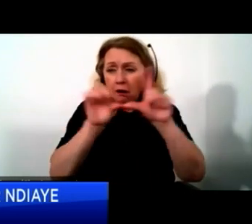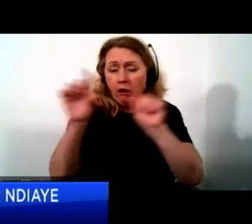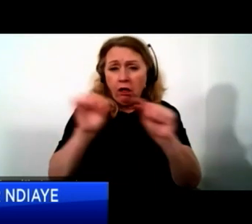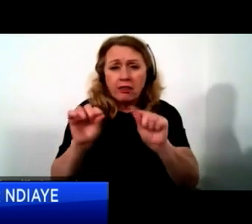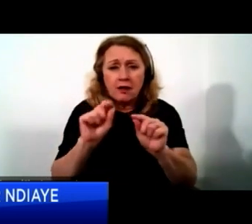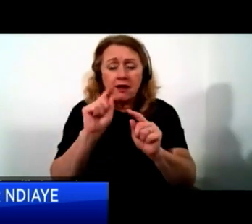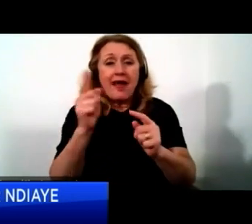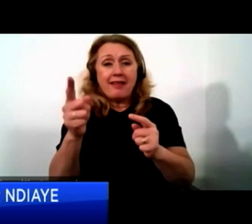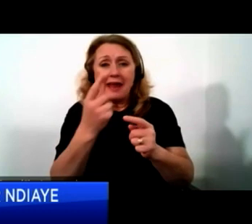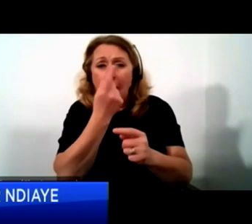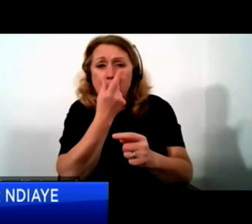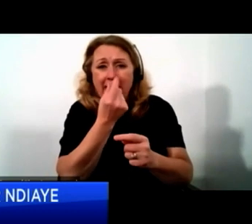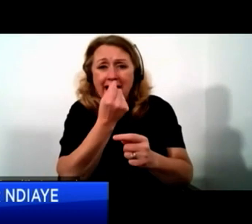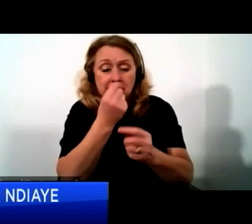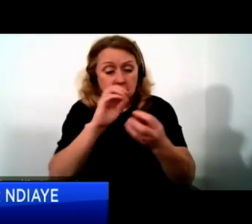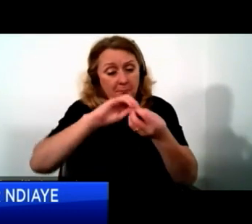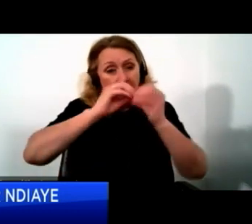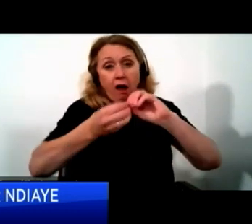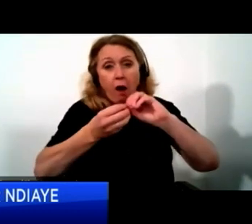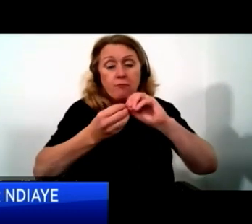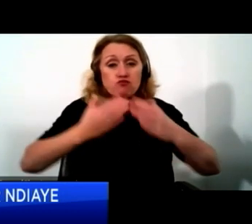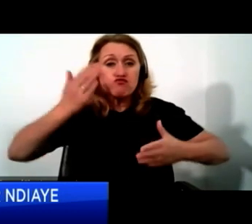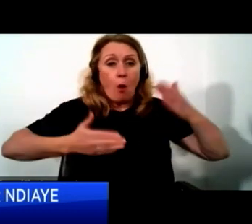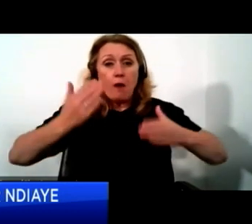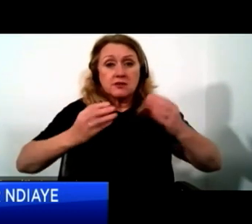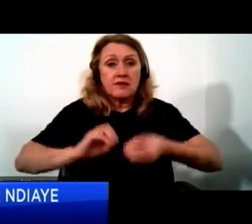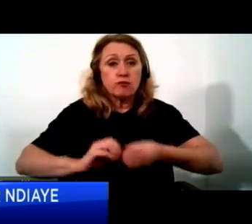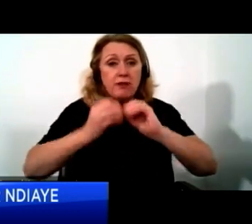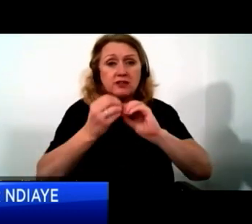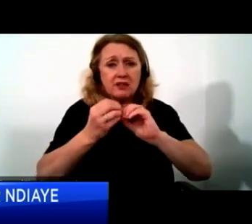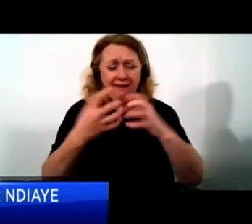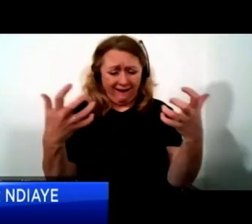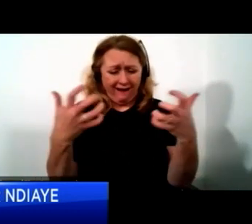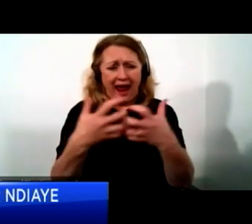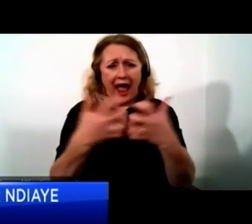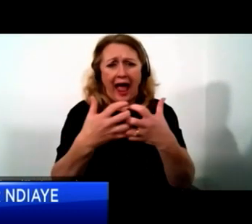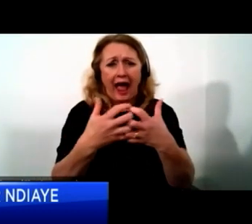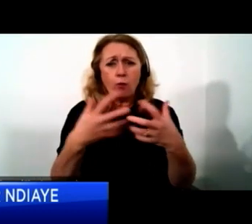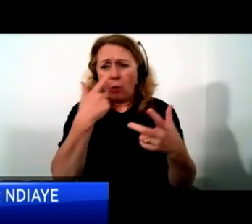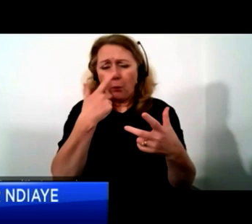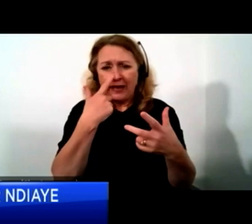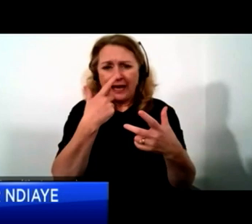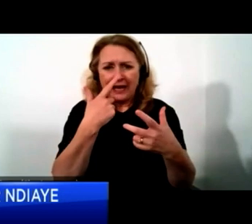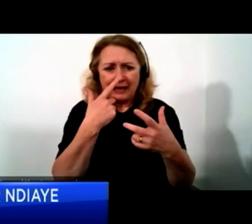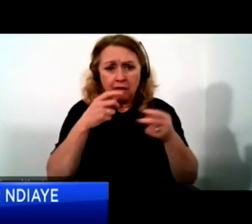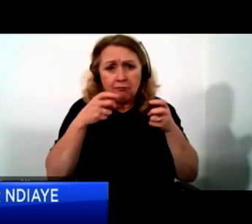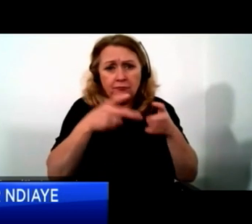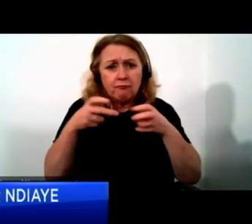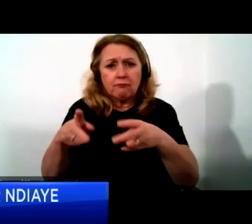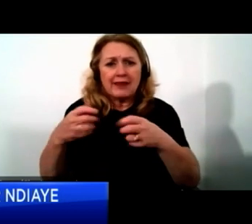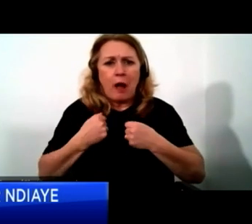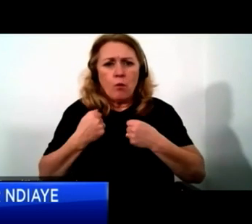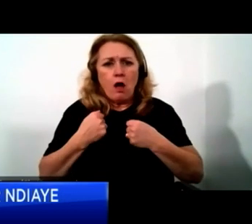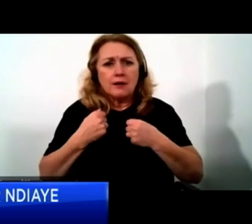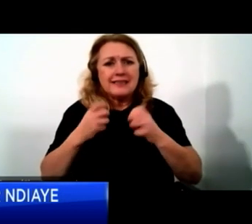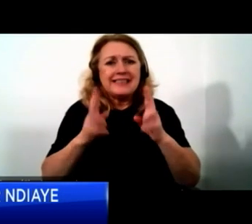artistic abilities into robotic creativity? How do we mechanize our systems to leave the hands and